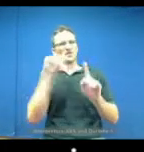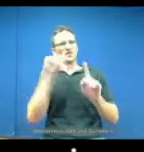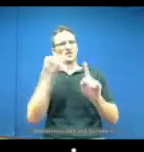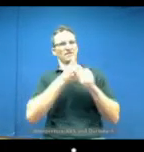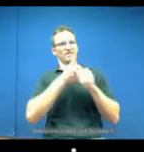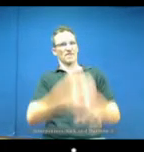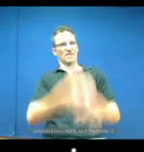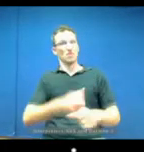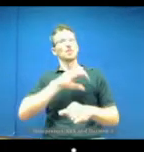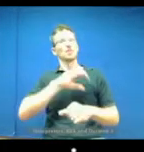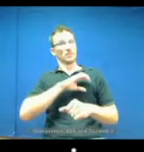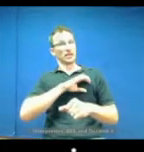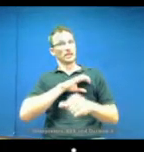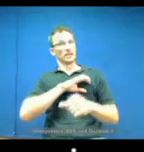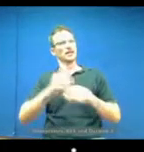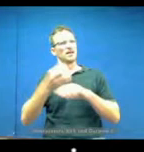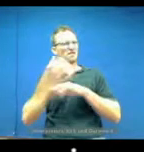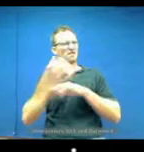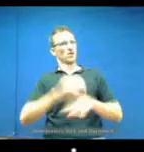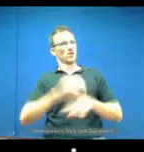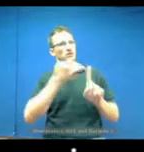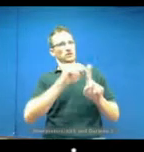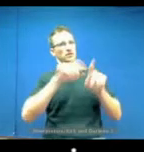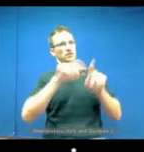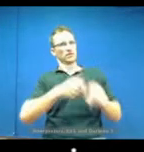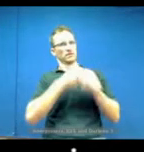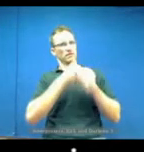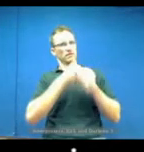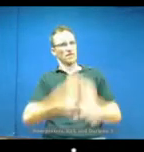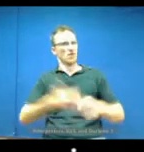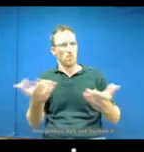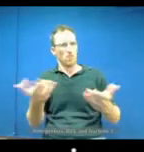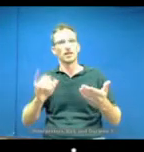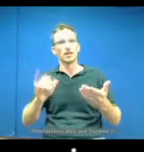enforce the things like stayaways.